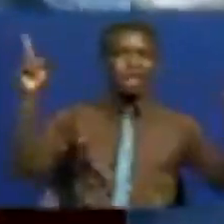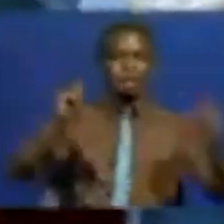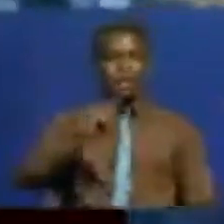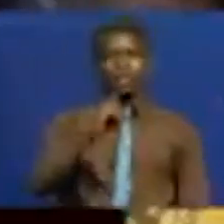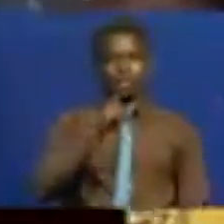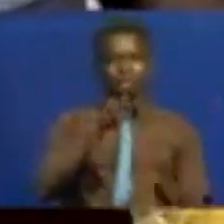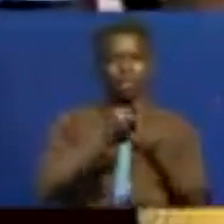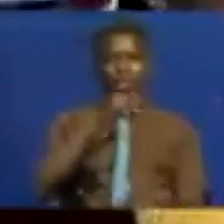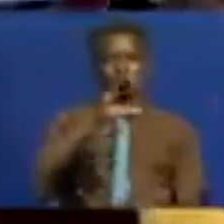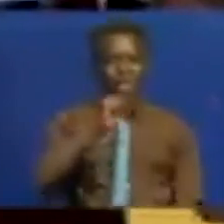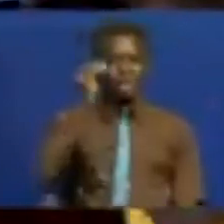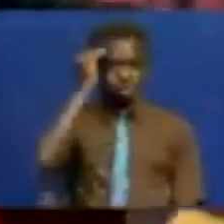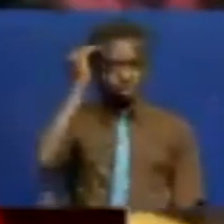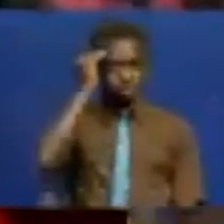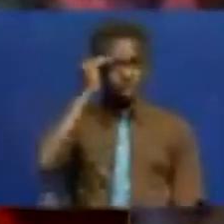Machogu.